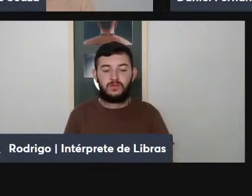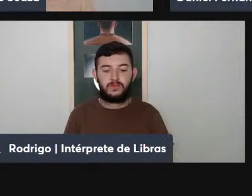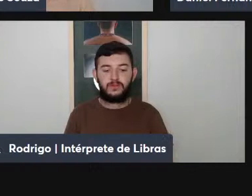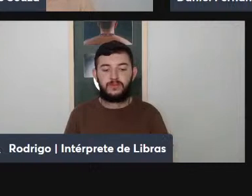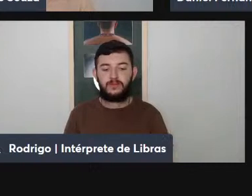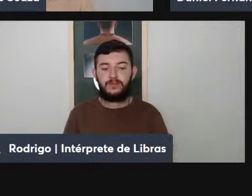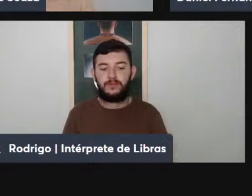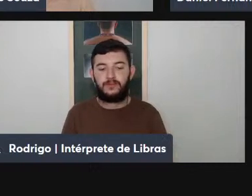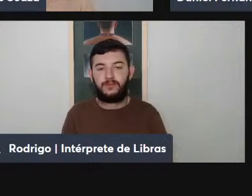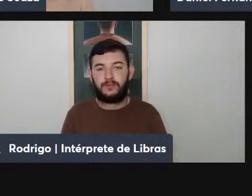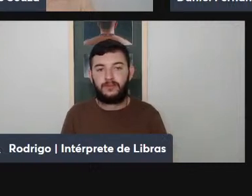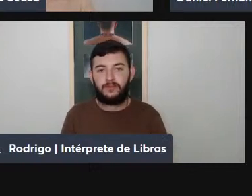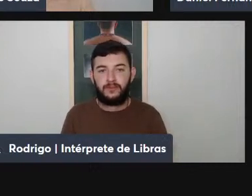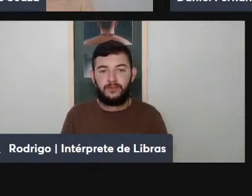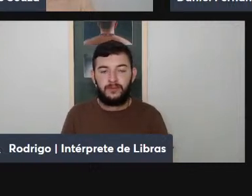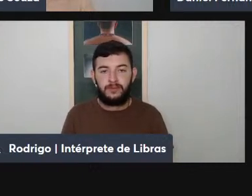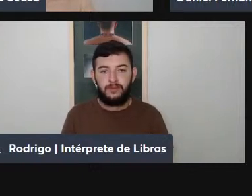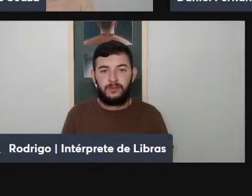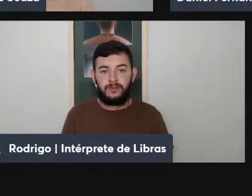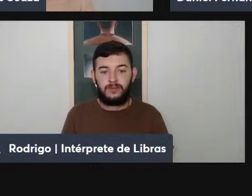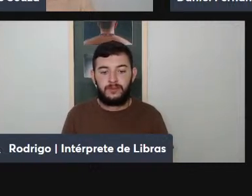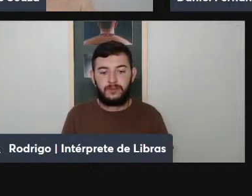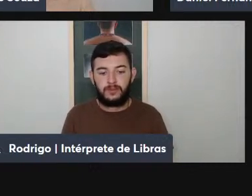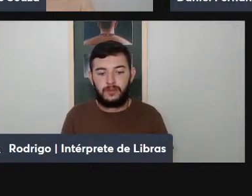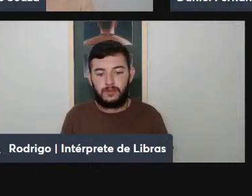about these issues,